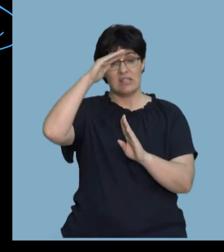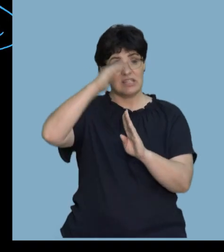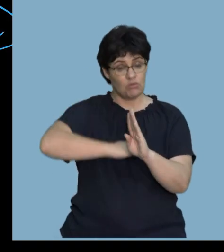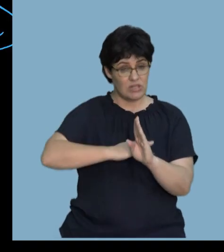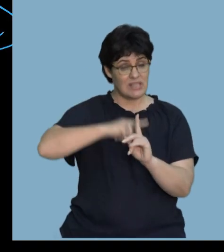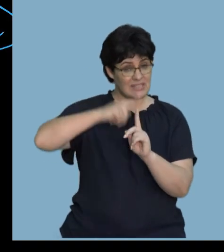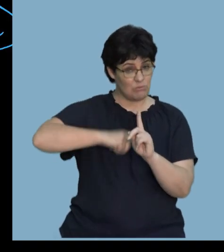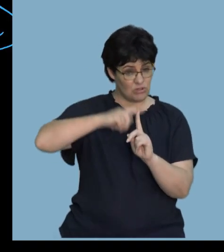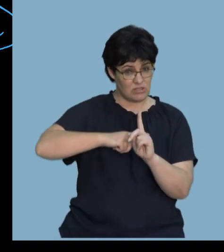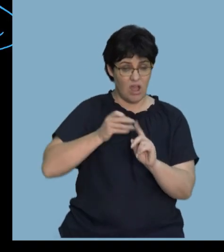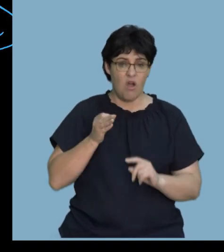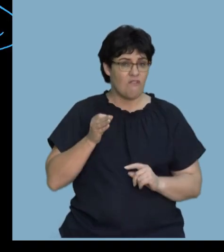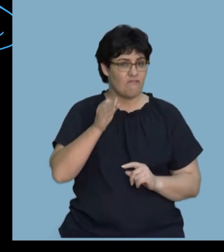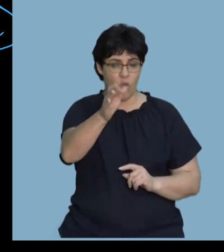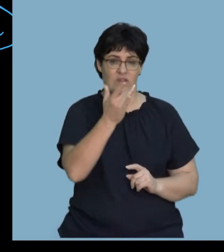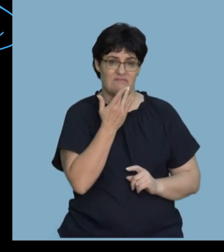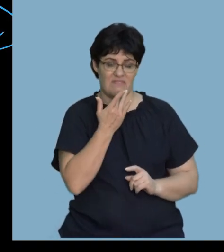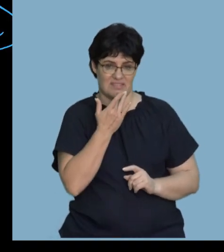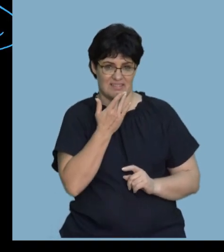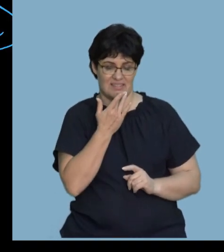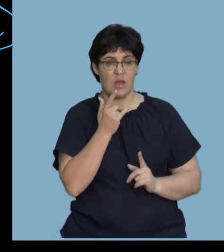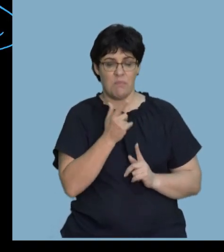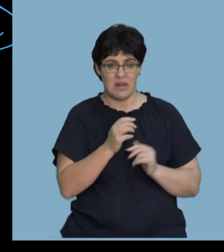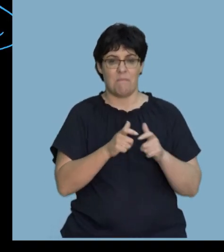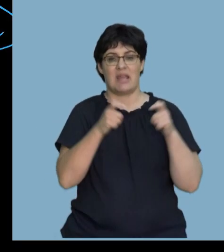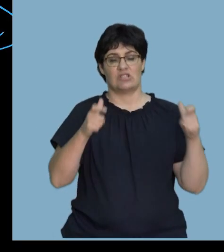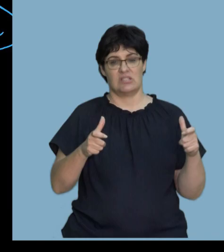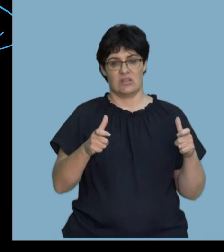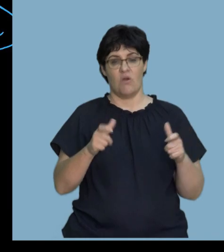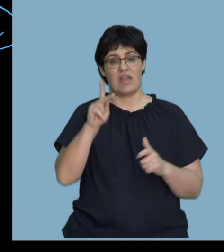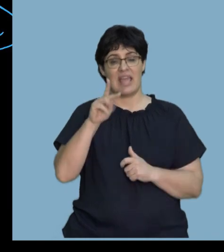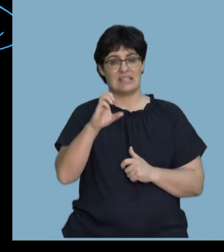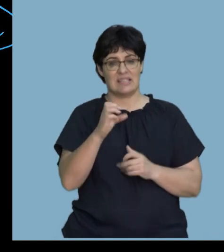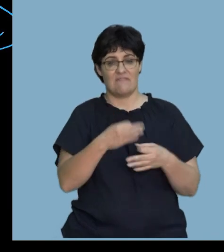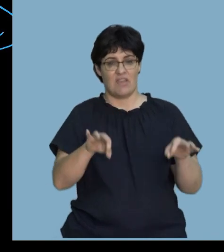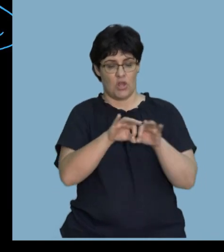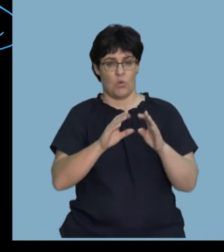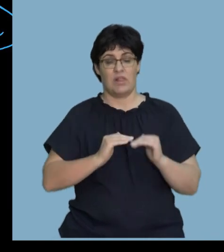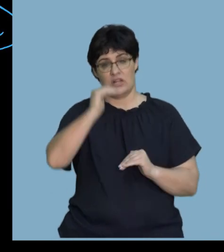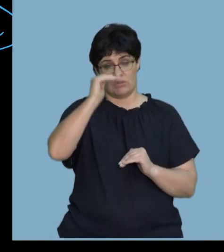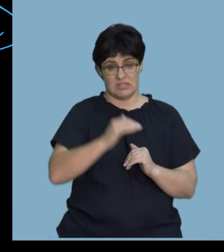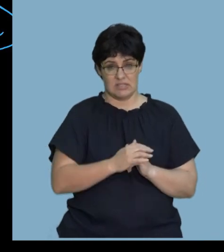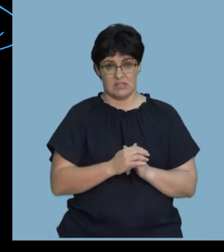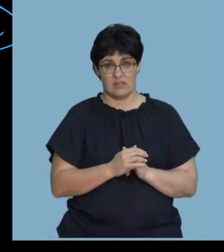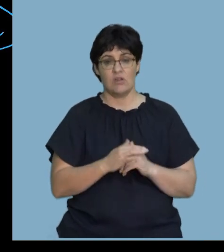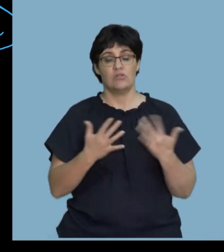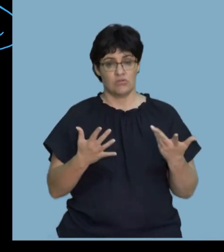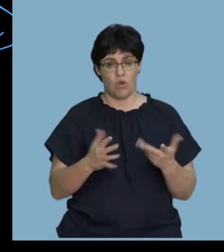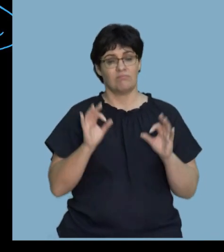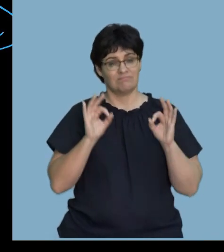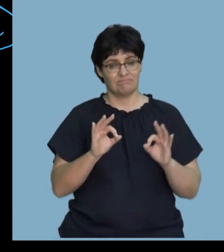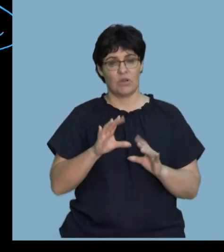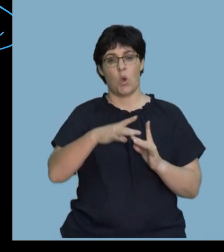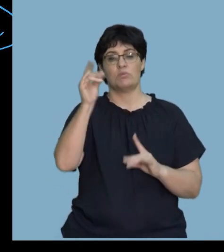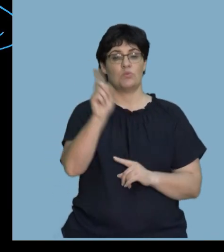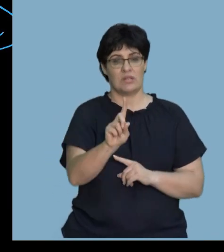the temperature, the forward reaction will be favored, meaning the magnitude of the Kc value will increase, right? So the correct